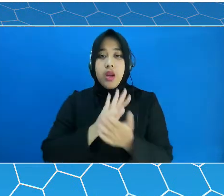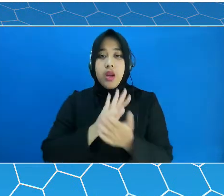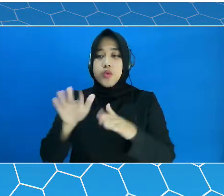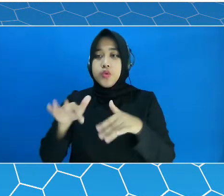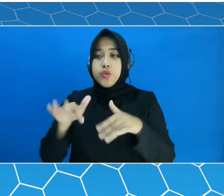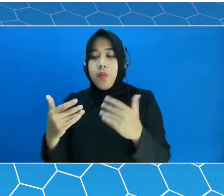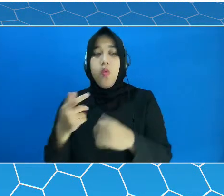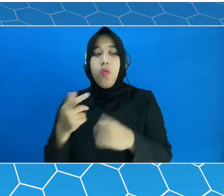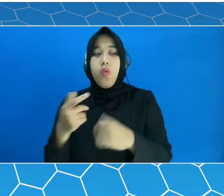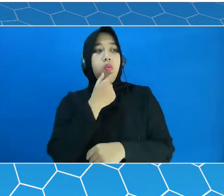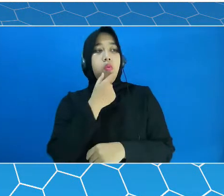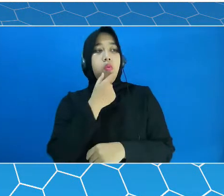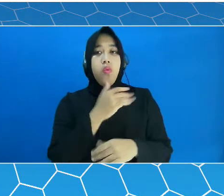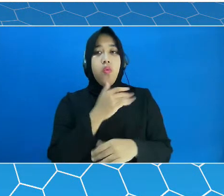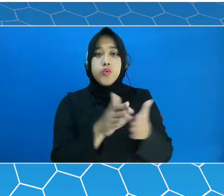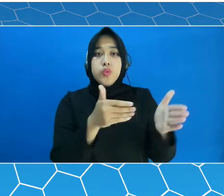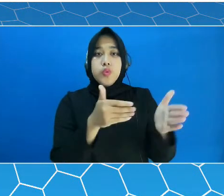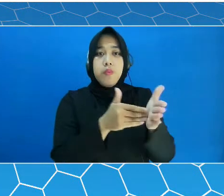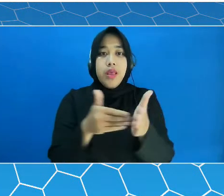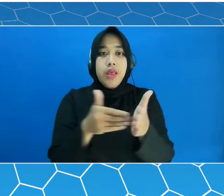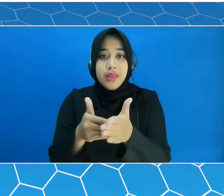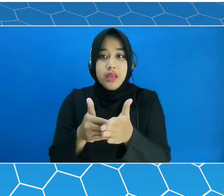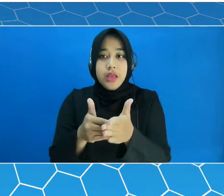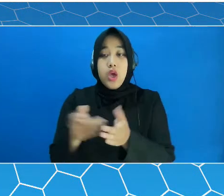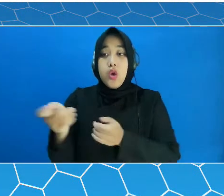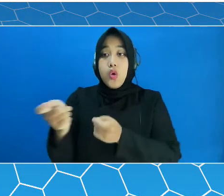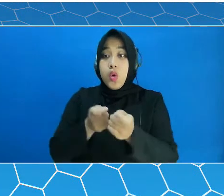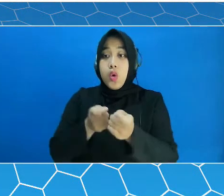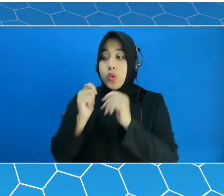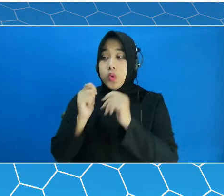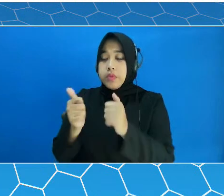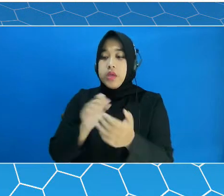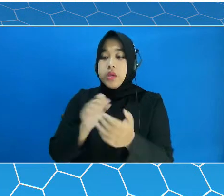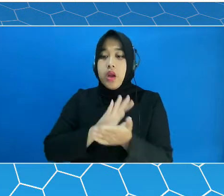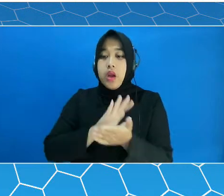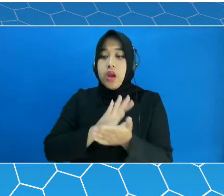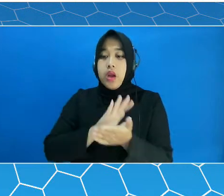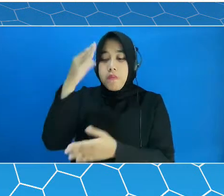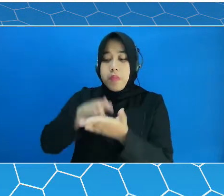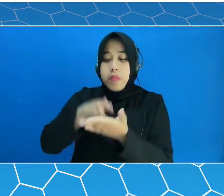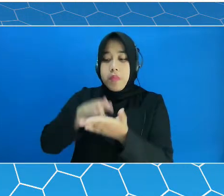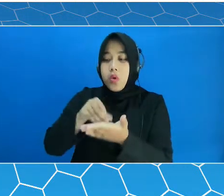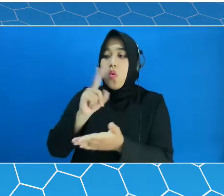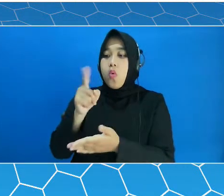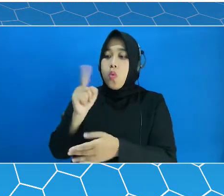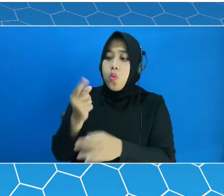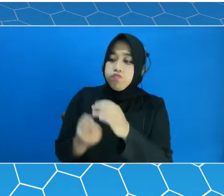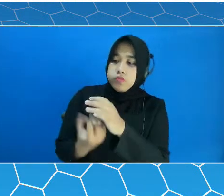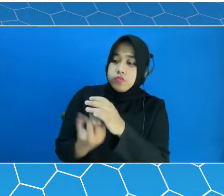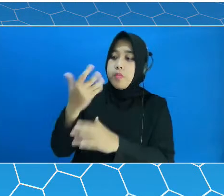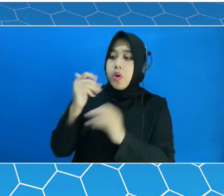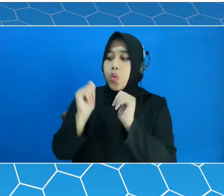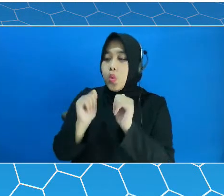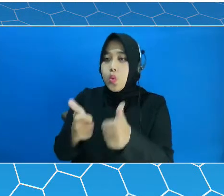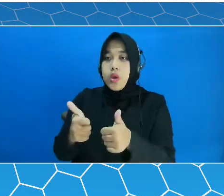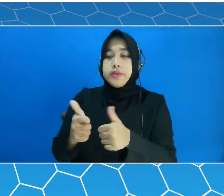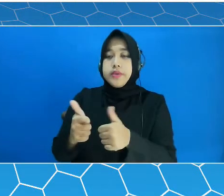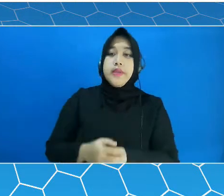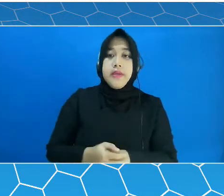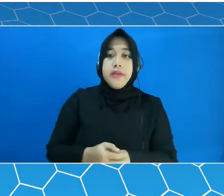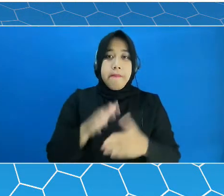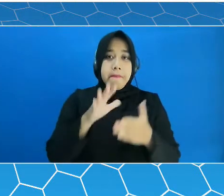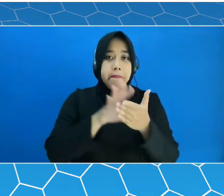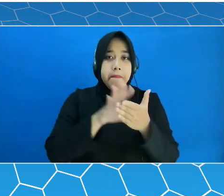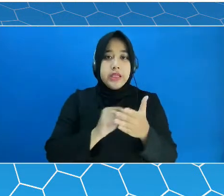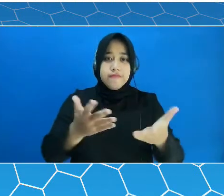that a bit controlled, but still we learned that we need to develop more. That's probably part of the future that we are developing. But let's go for the NCD.